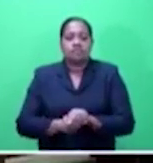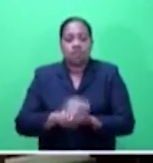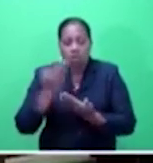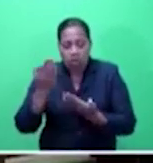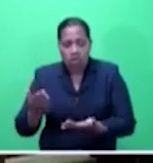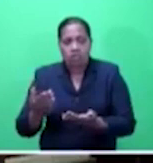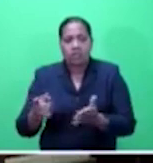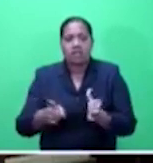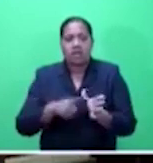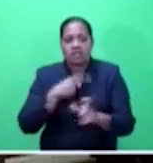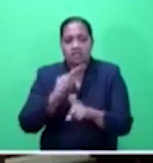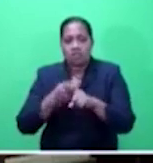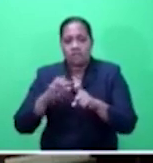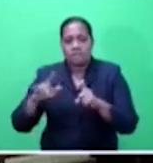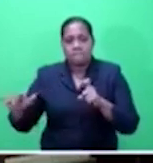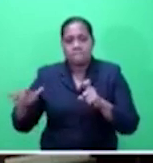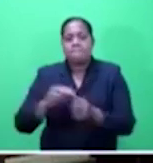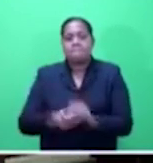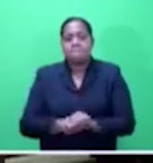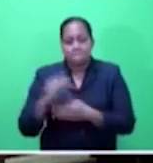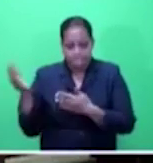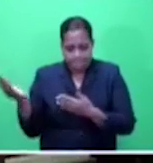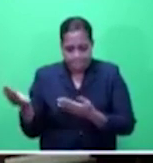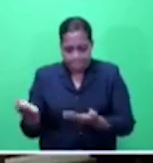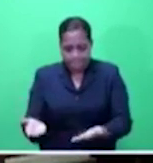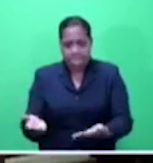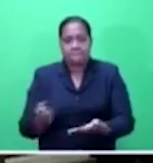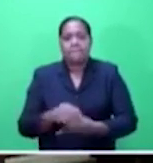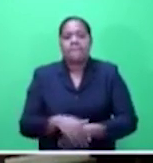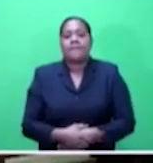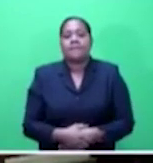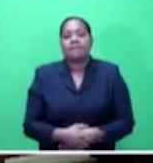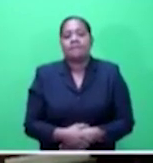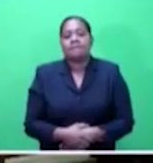Ayaz Said Qayyum, take the floor. You have the floor, sir.